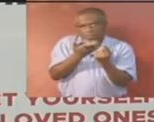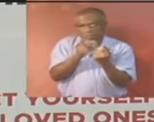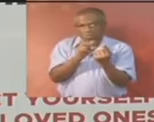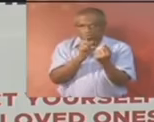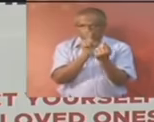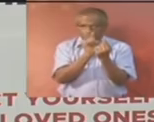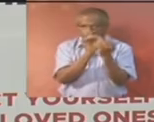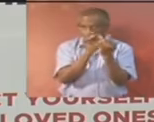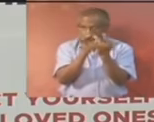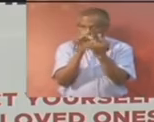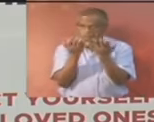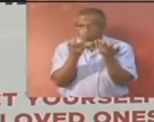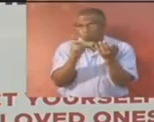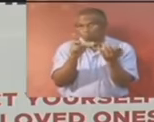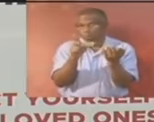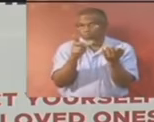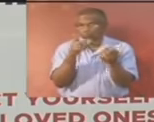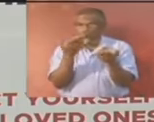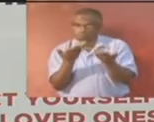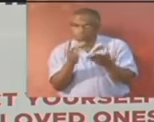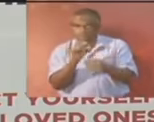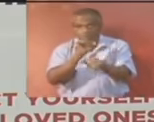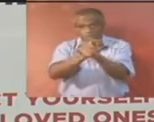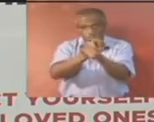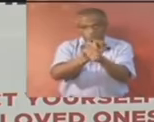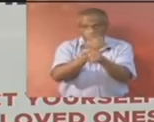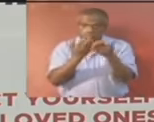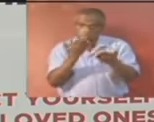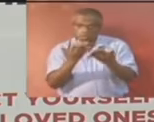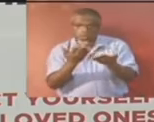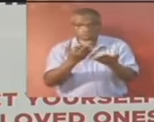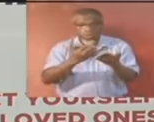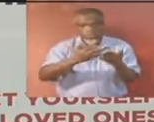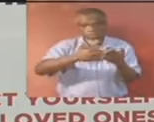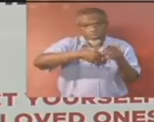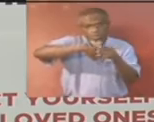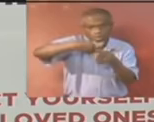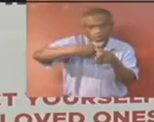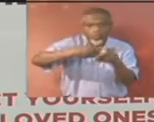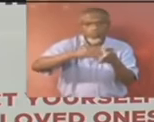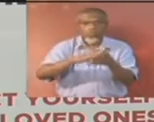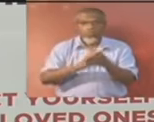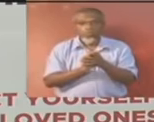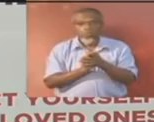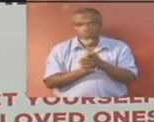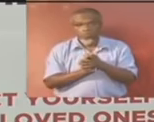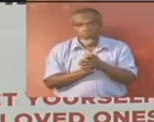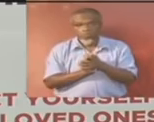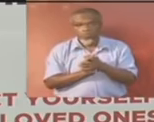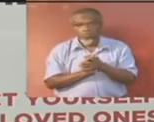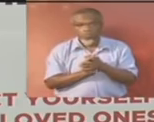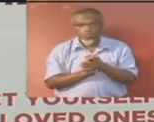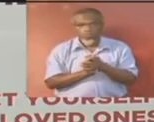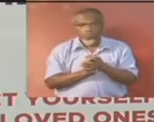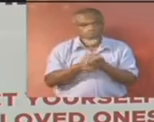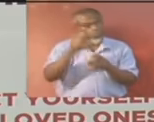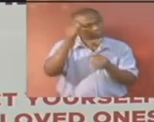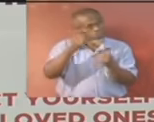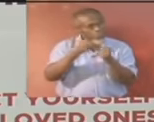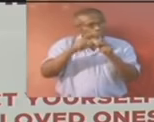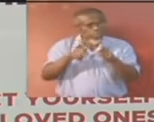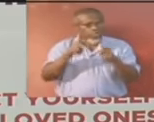some sort of congregation activities. And again, we want to reiterate that persons need to stop congregating, stop